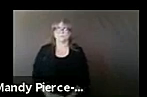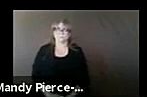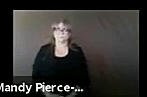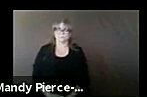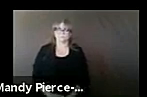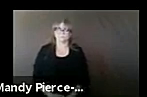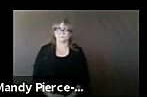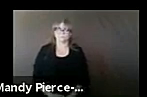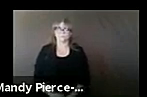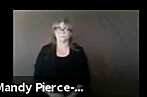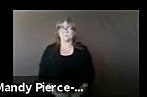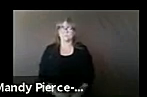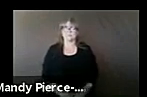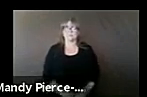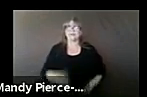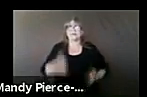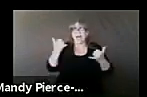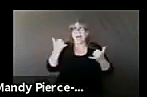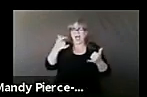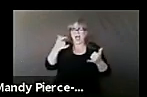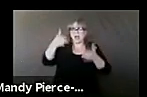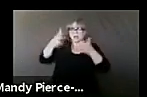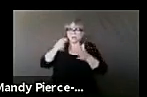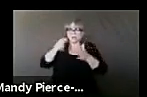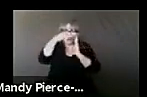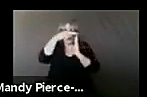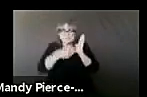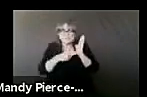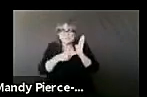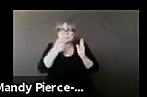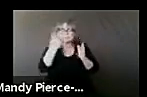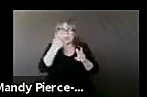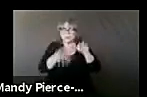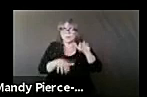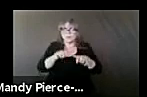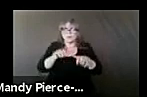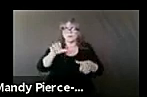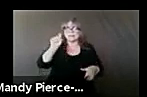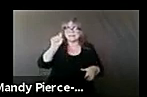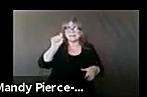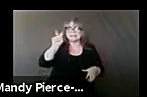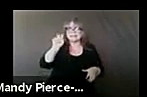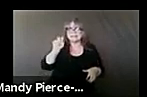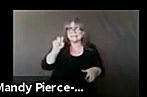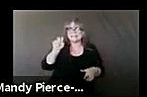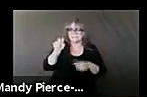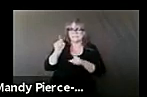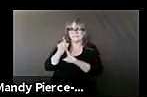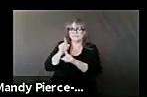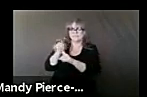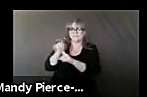This question is from Steve Stager. Is CDPHE considering the IHME model, which showed a dramatic reduction